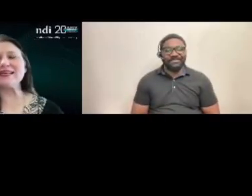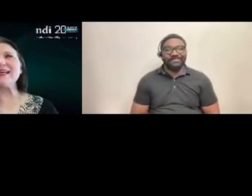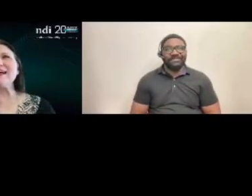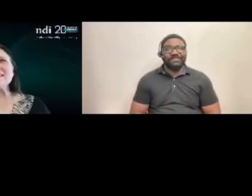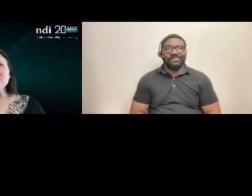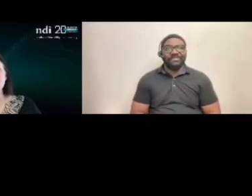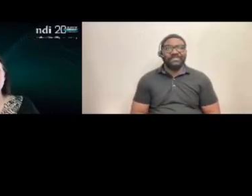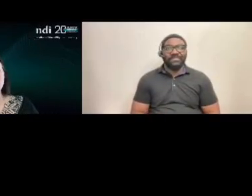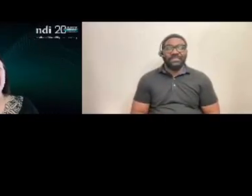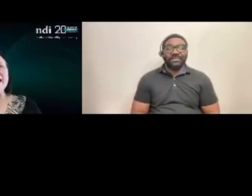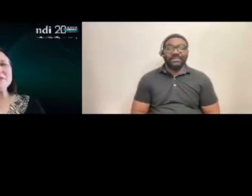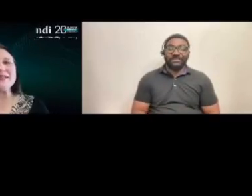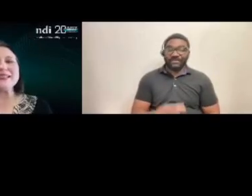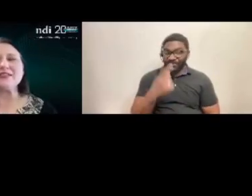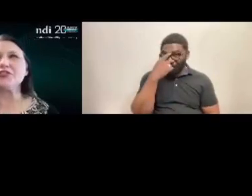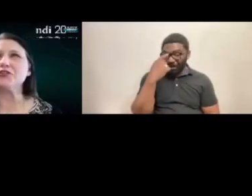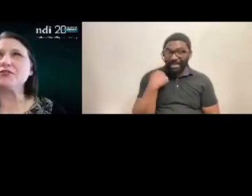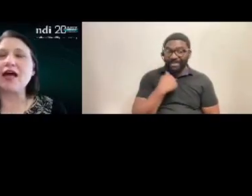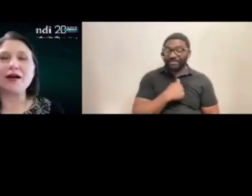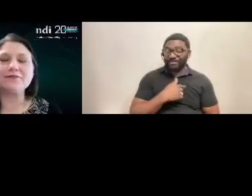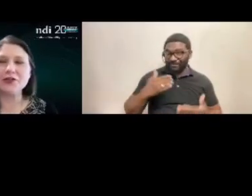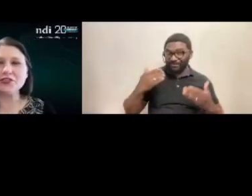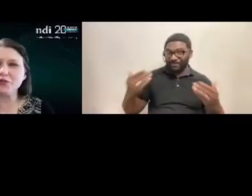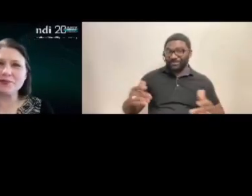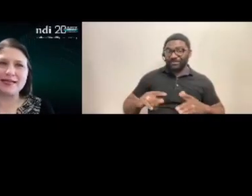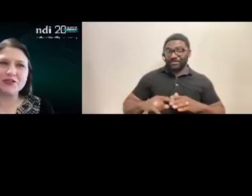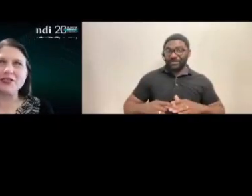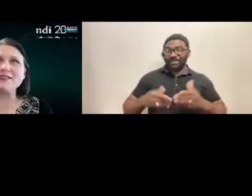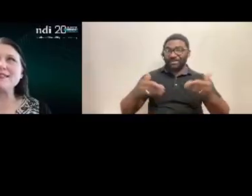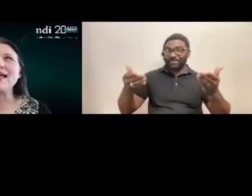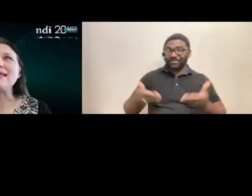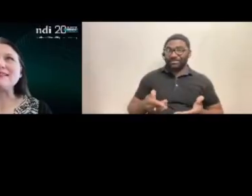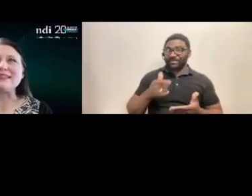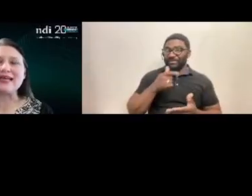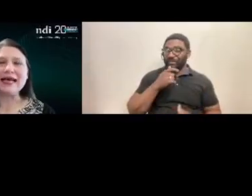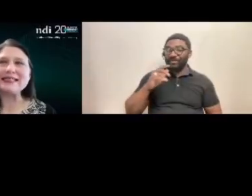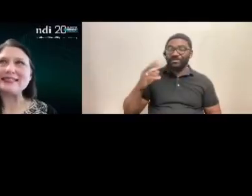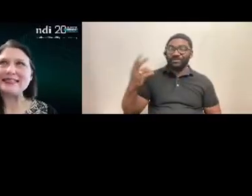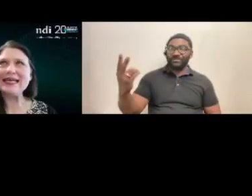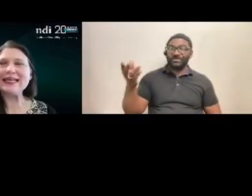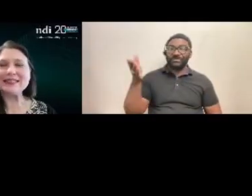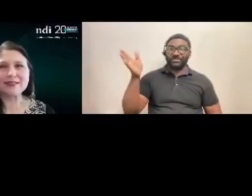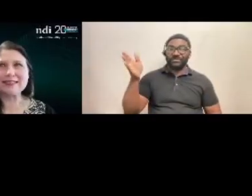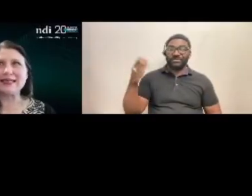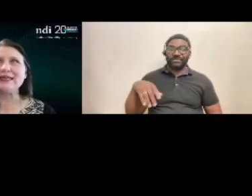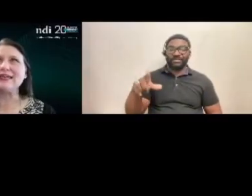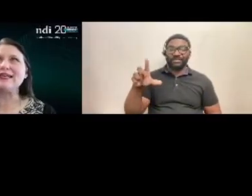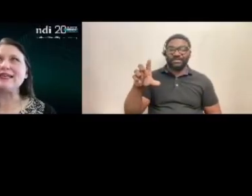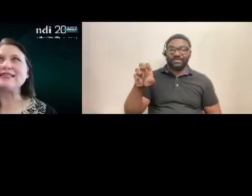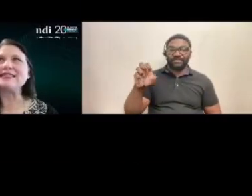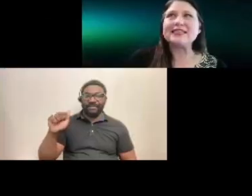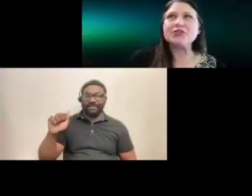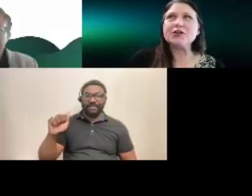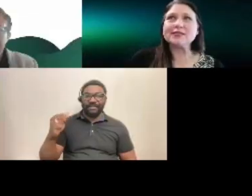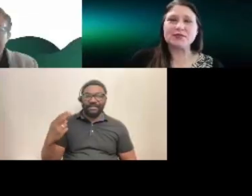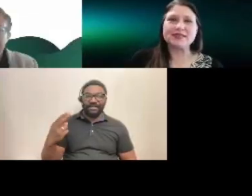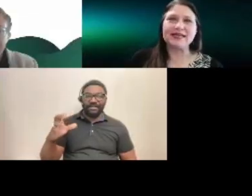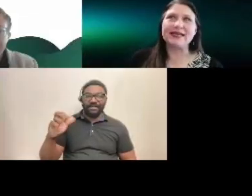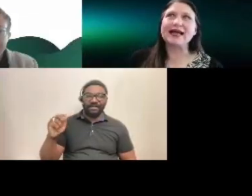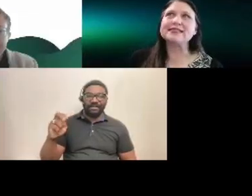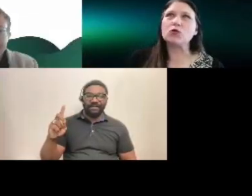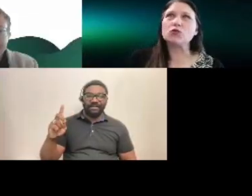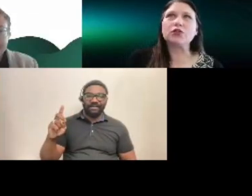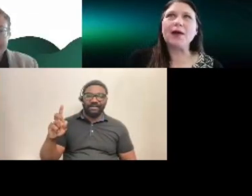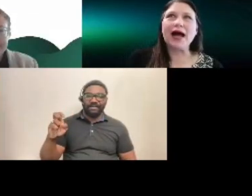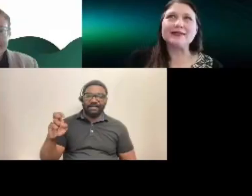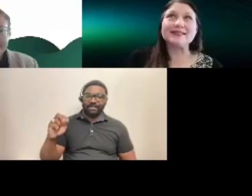So to get us started, I would like to introduce our first two presenters. Leah Kadina Igdalski is a senior